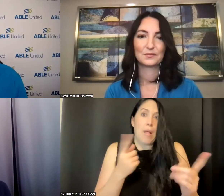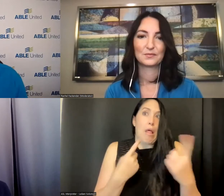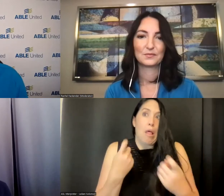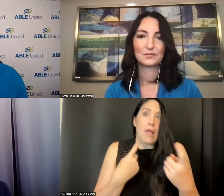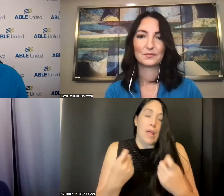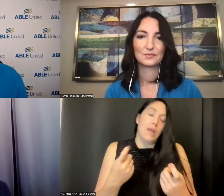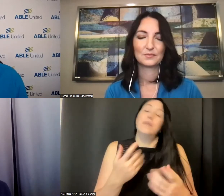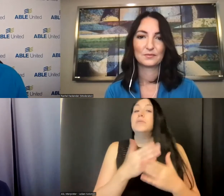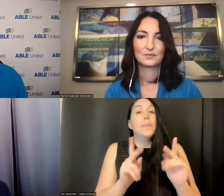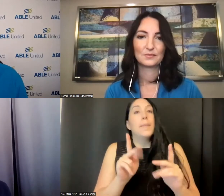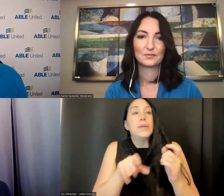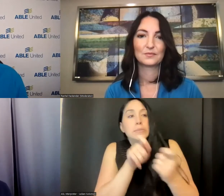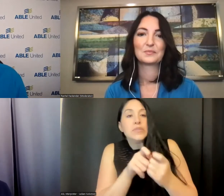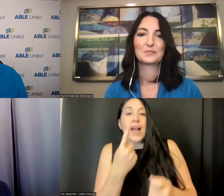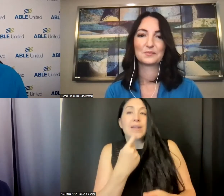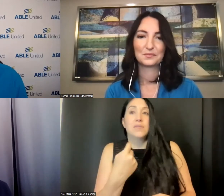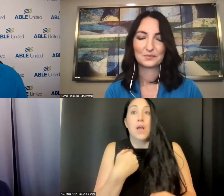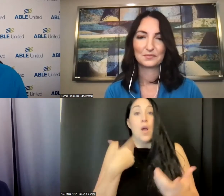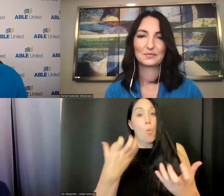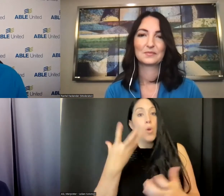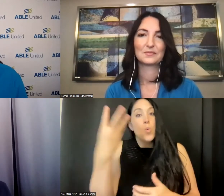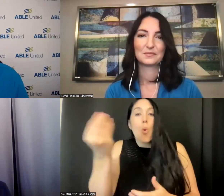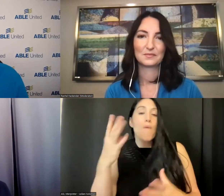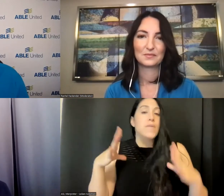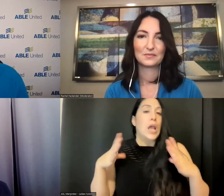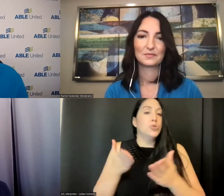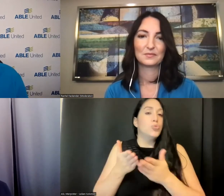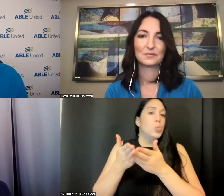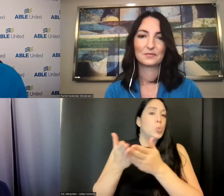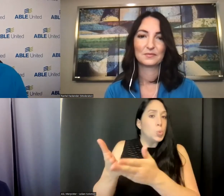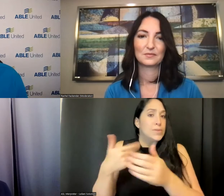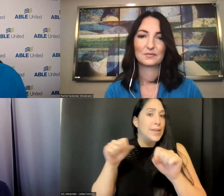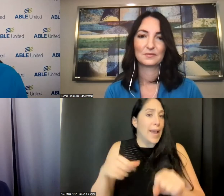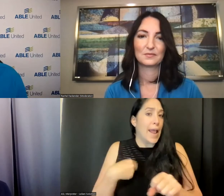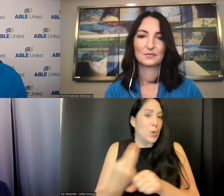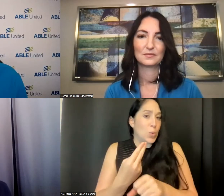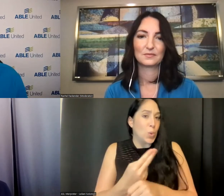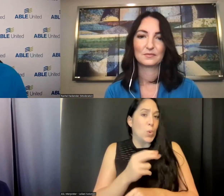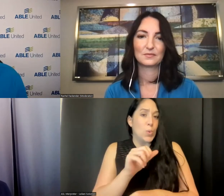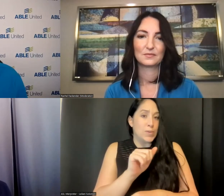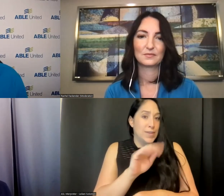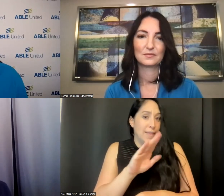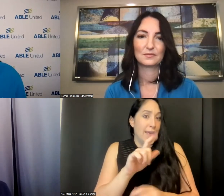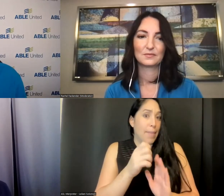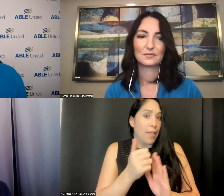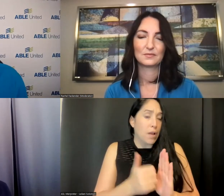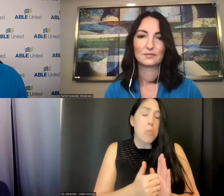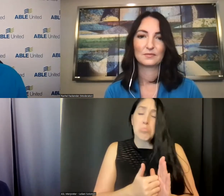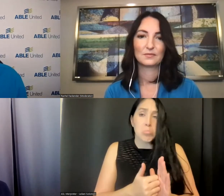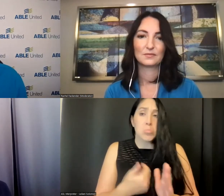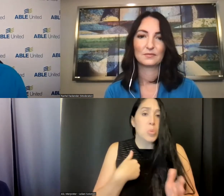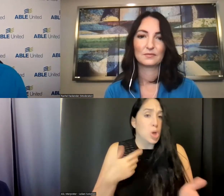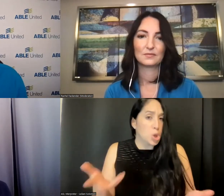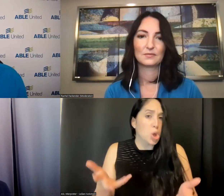like, I want to go on a cruise. Can I use my ABLE account? And we always encourage individuals to do that.